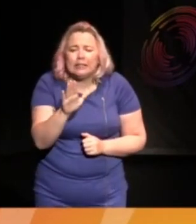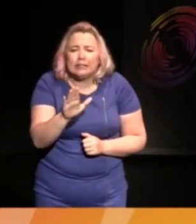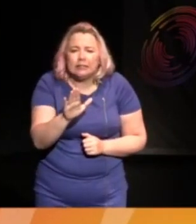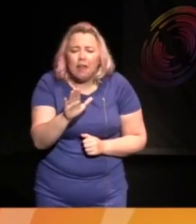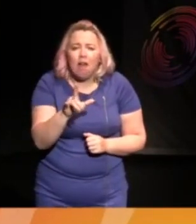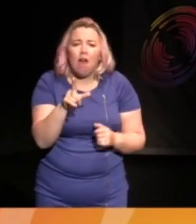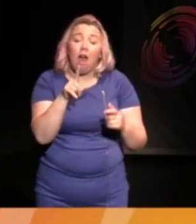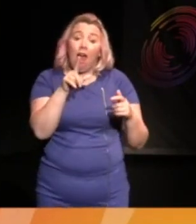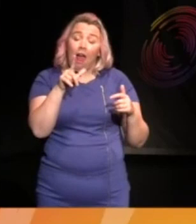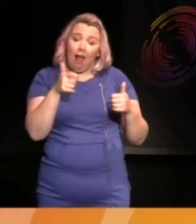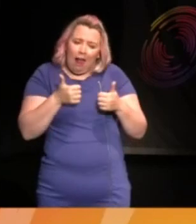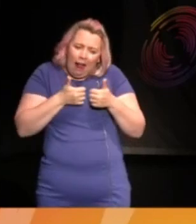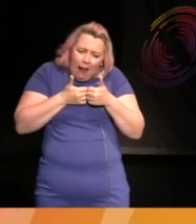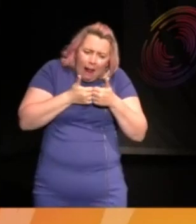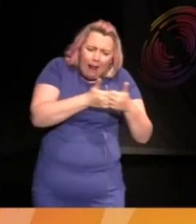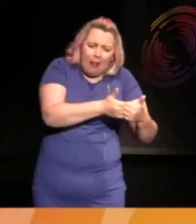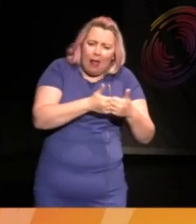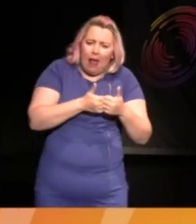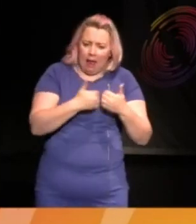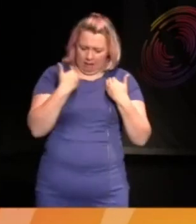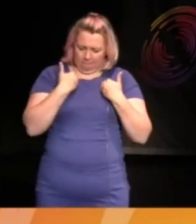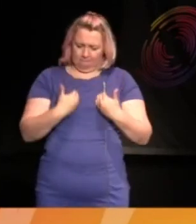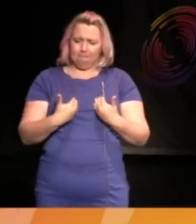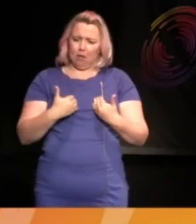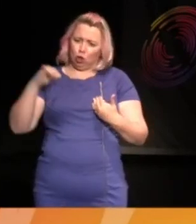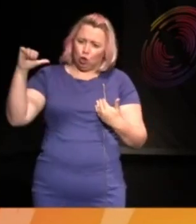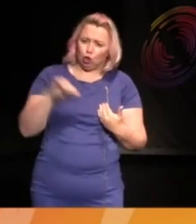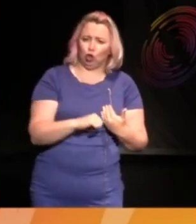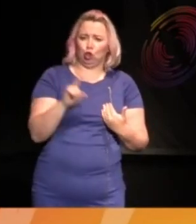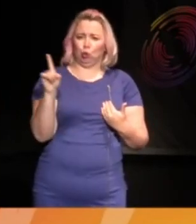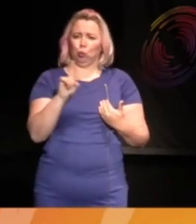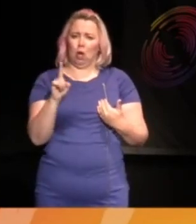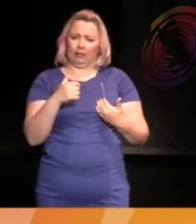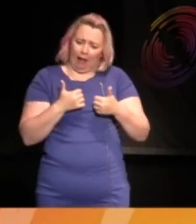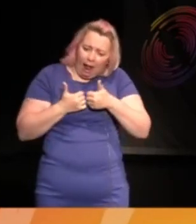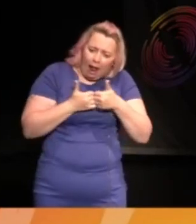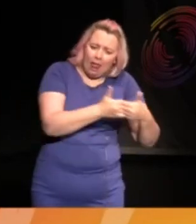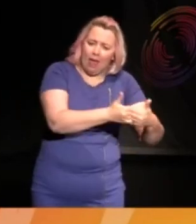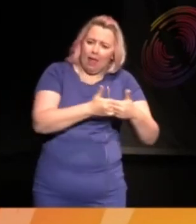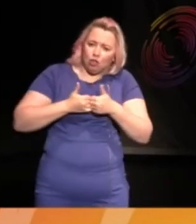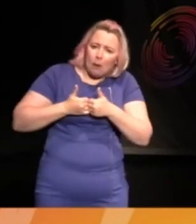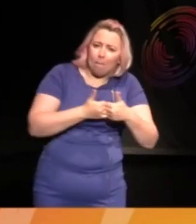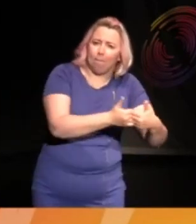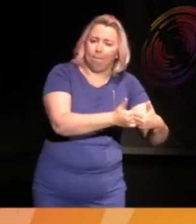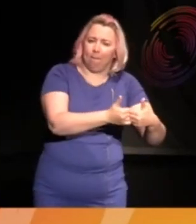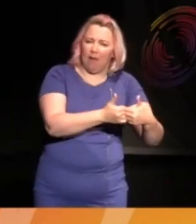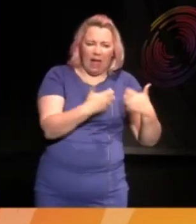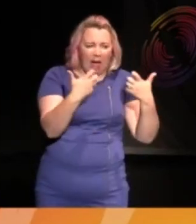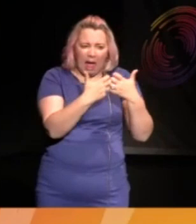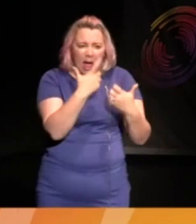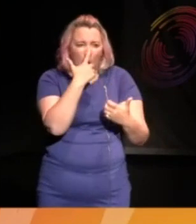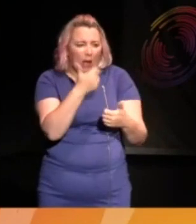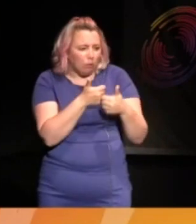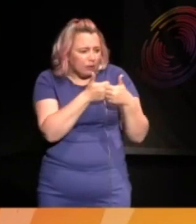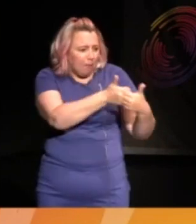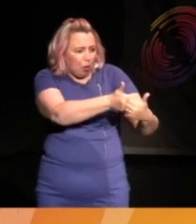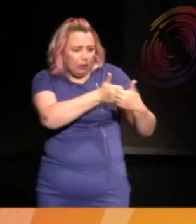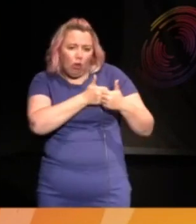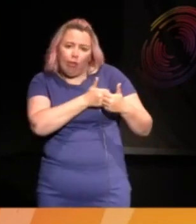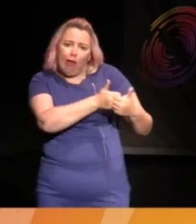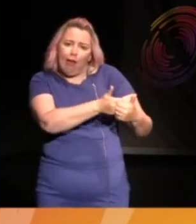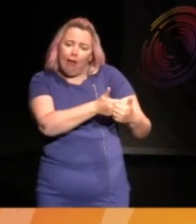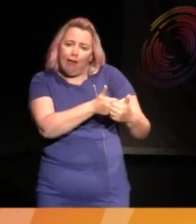does allyship, what does being a good ally look like? Okay. What, in terms of supporting each other?